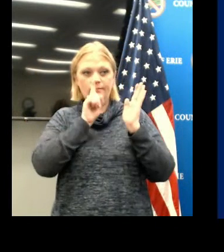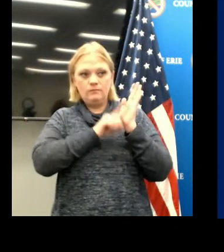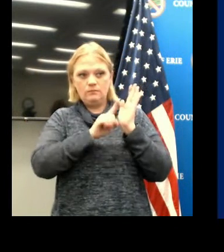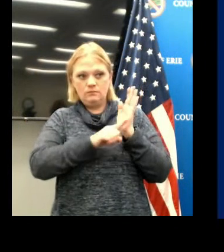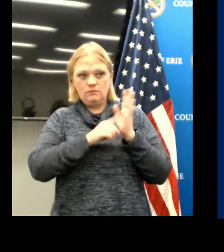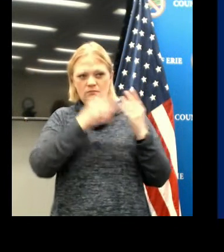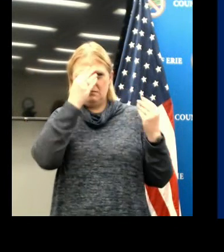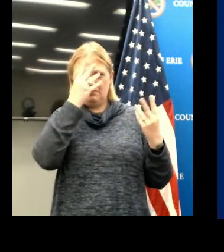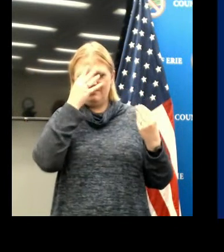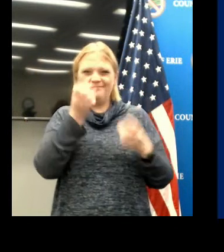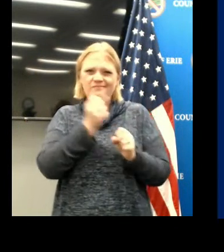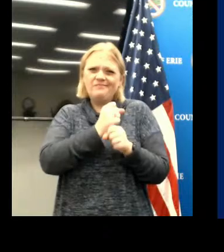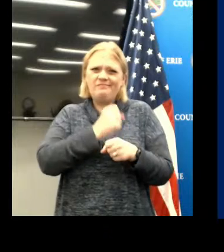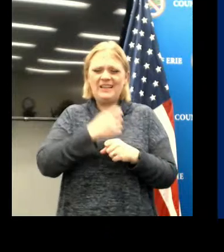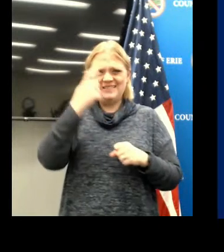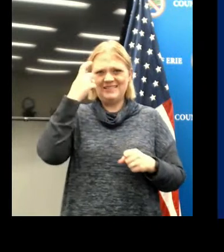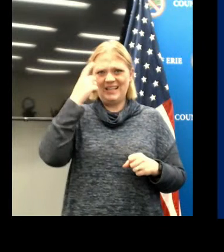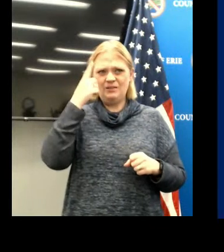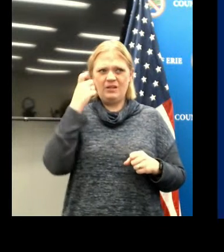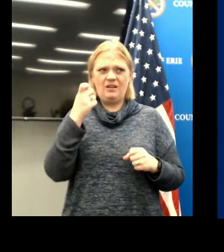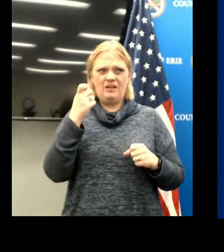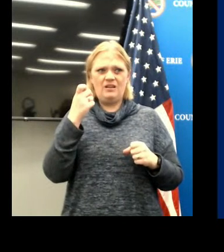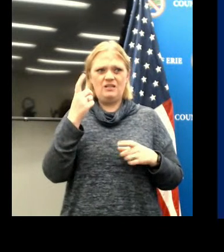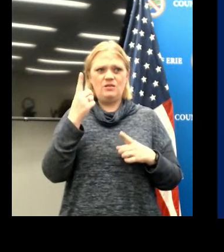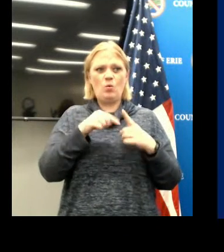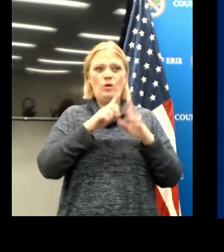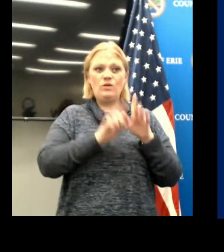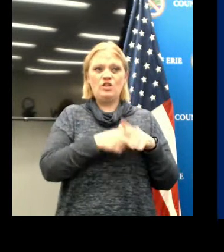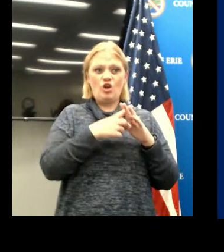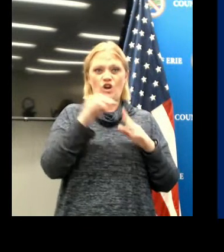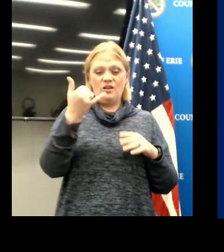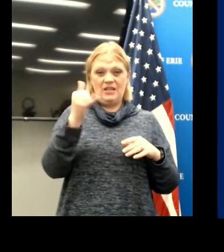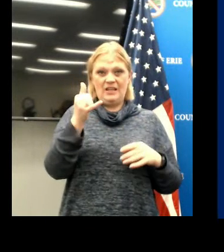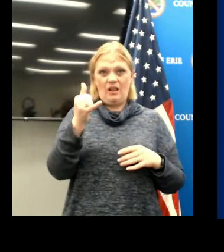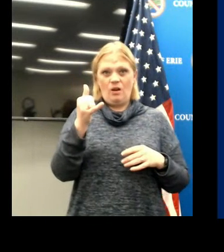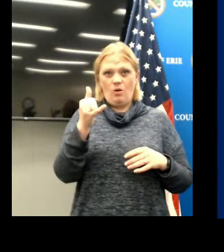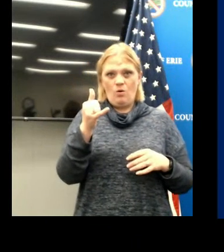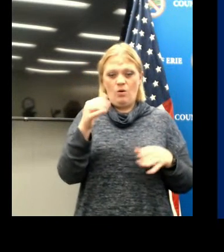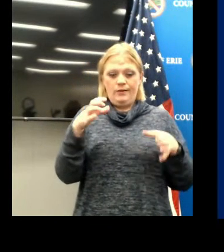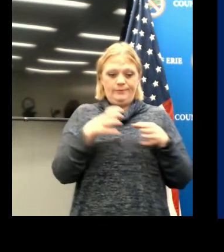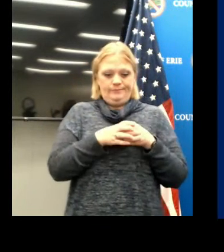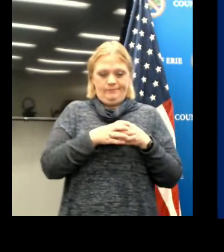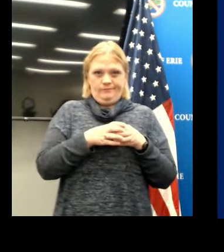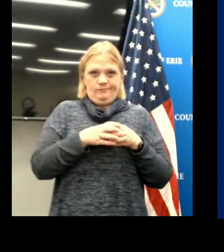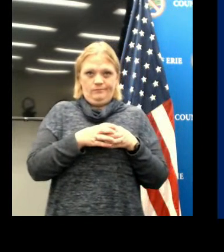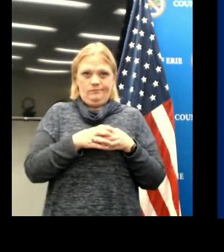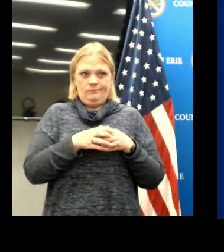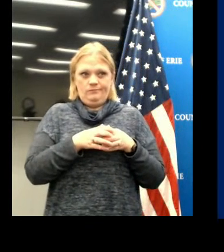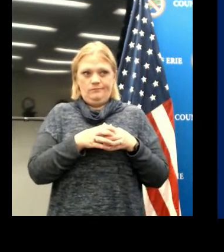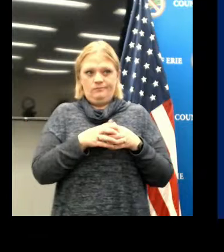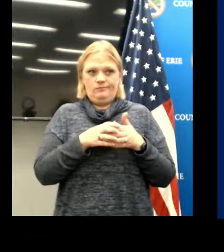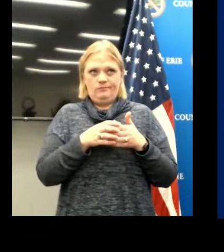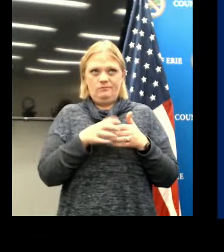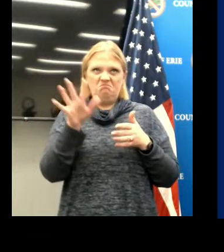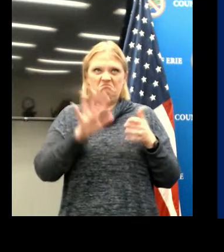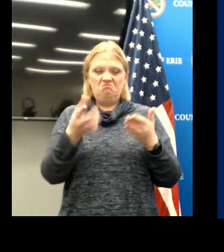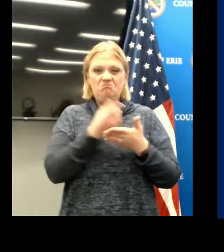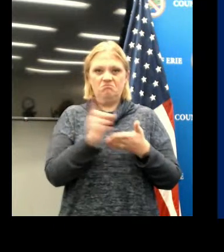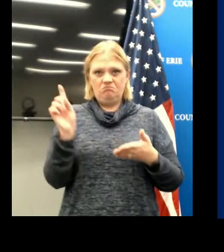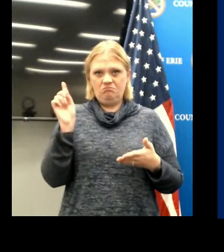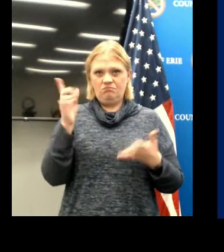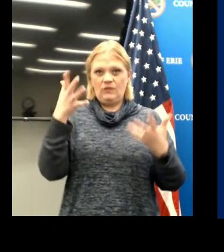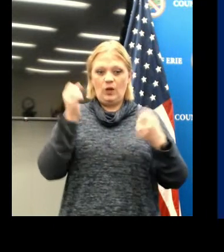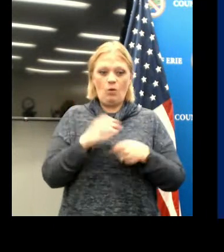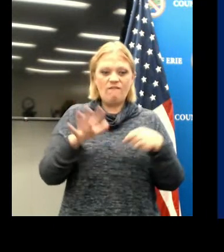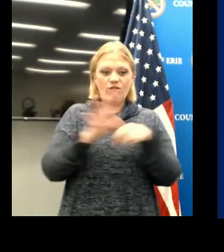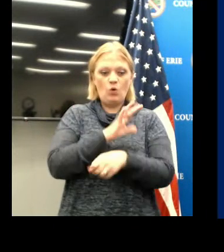which kind of makes sense because when we went into the yellow microcluster zone, it was basically a week ago. They want a full